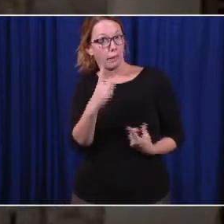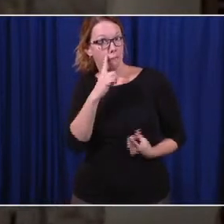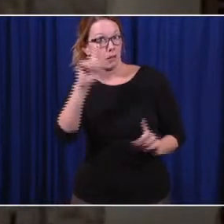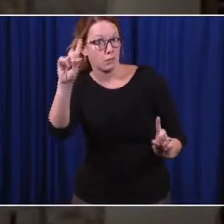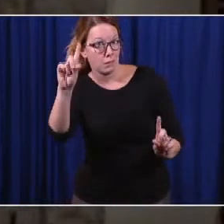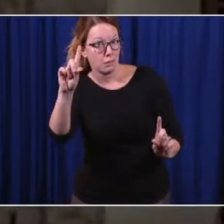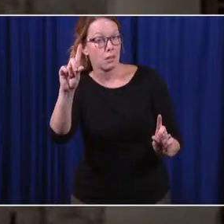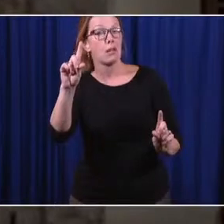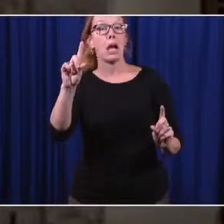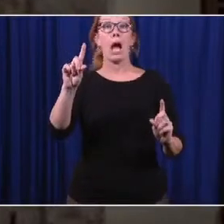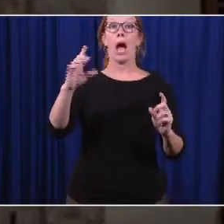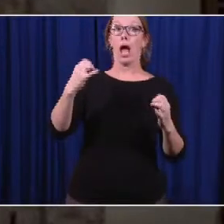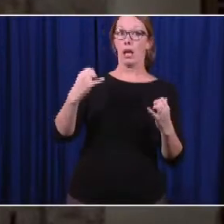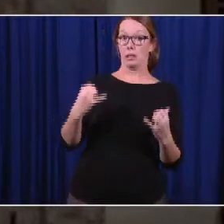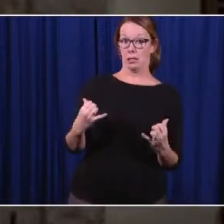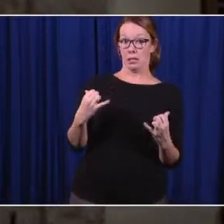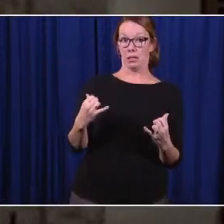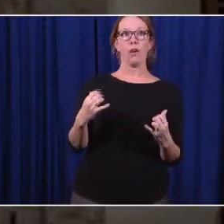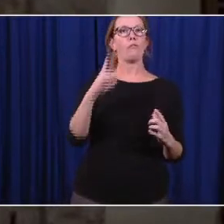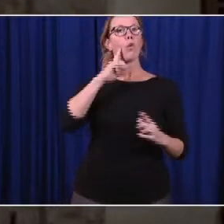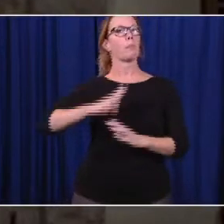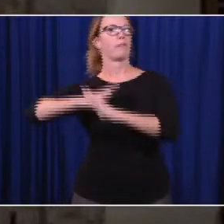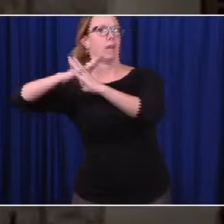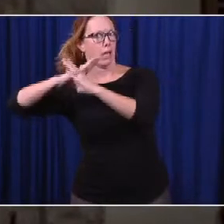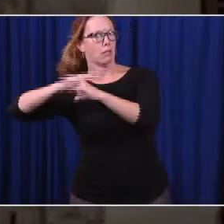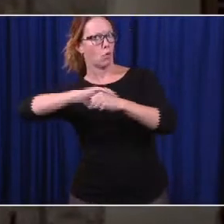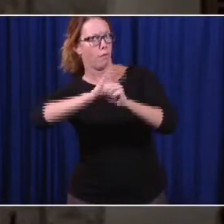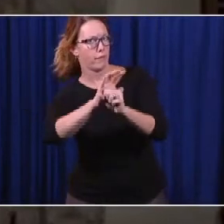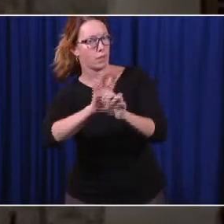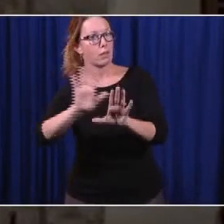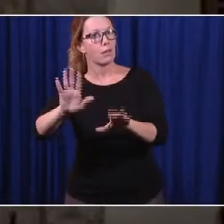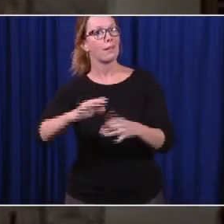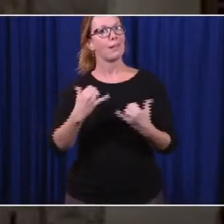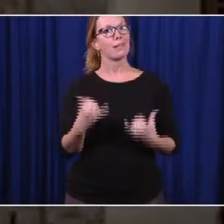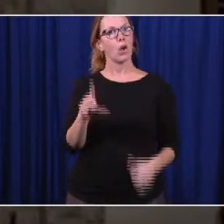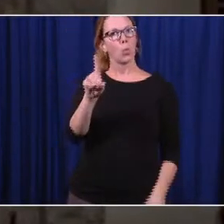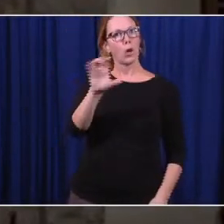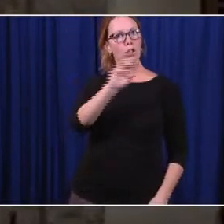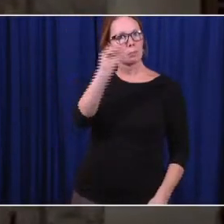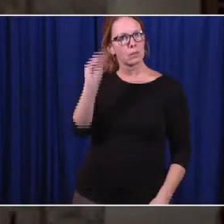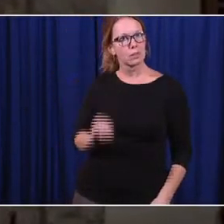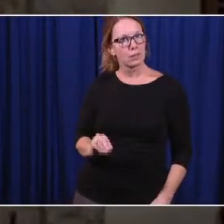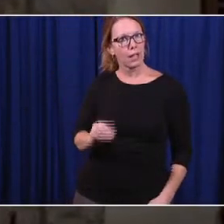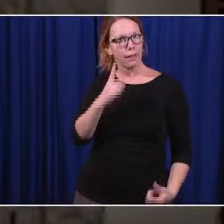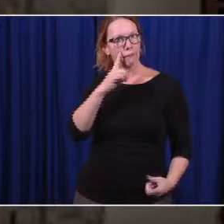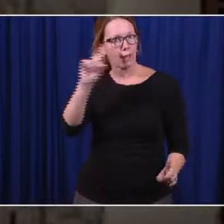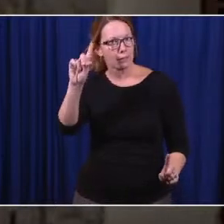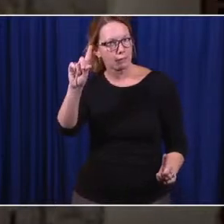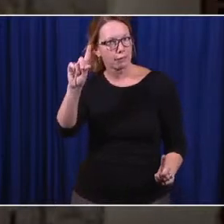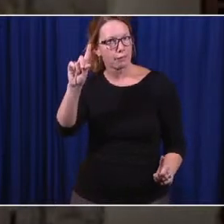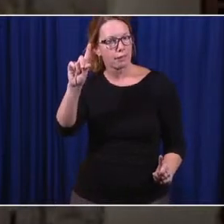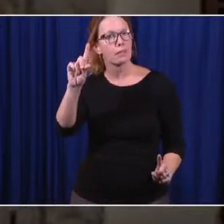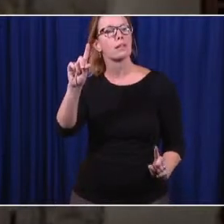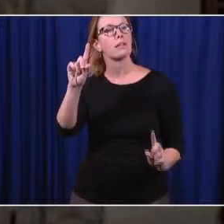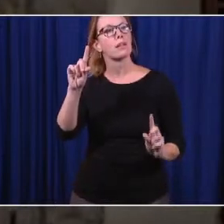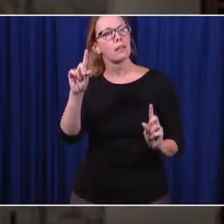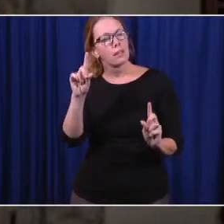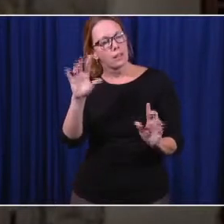effective in preventing it, it's 100% effective in regard to